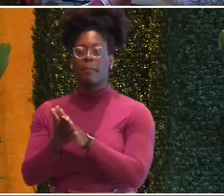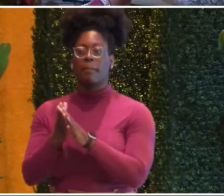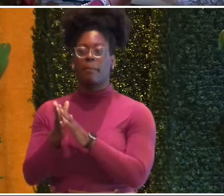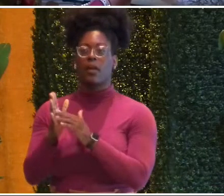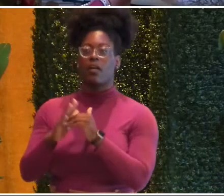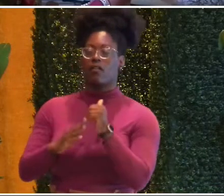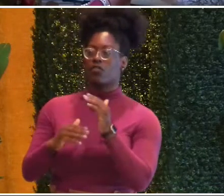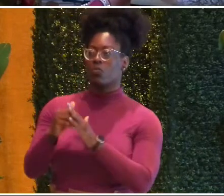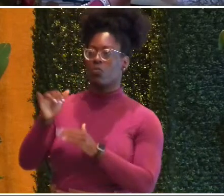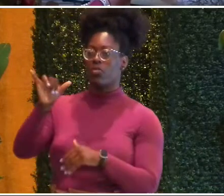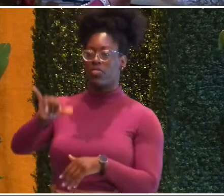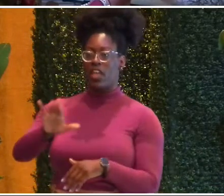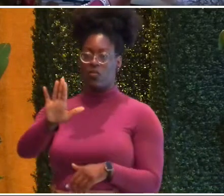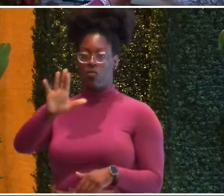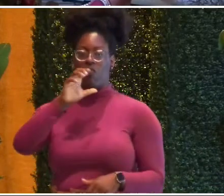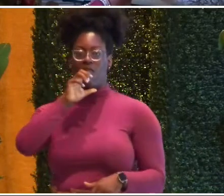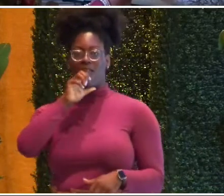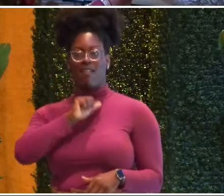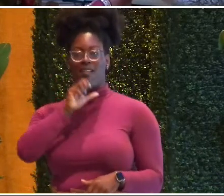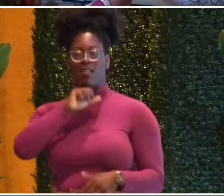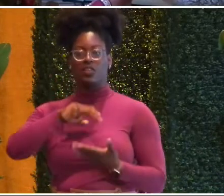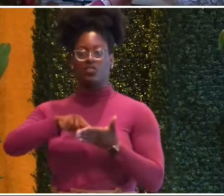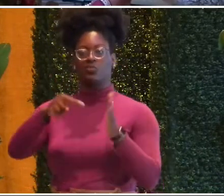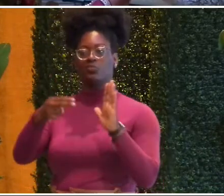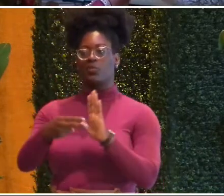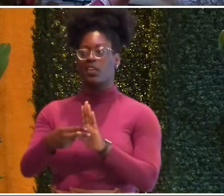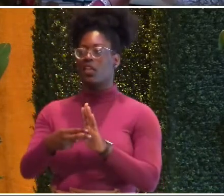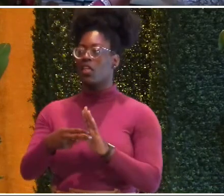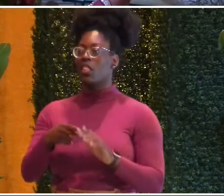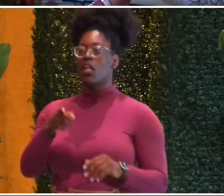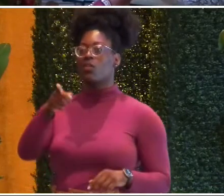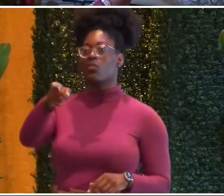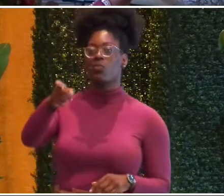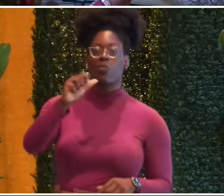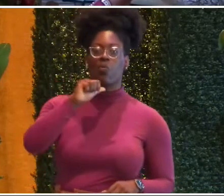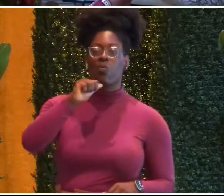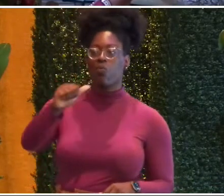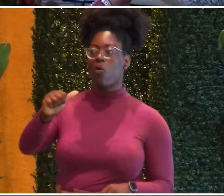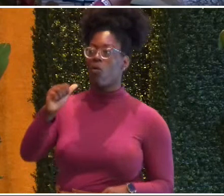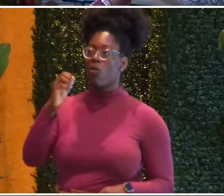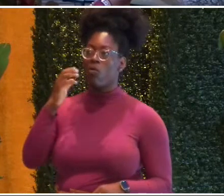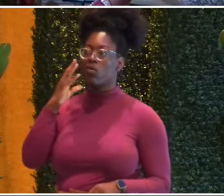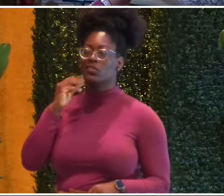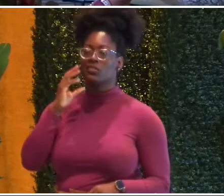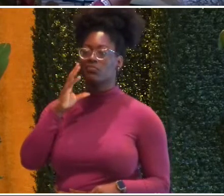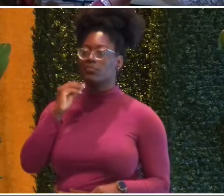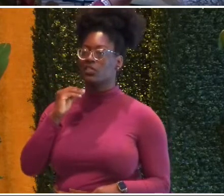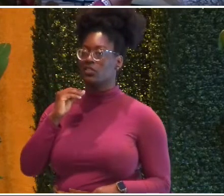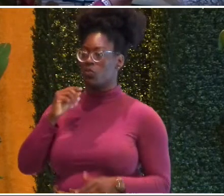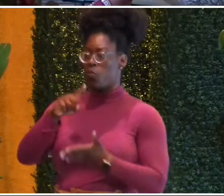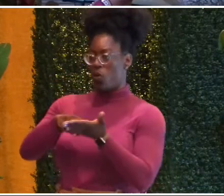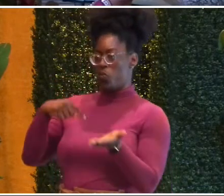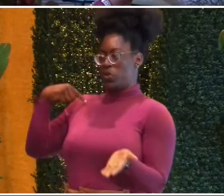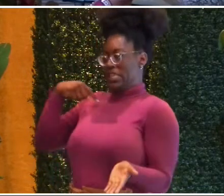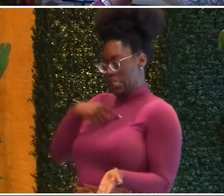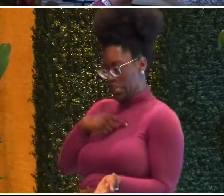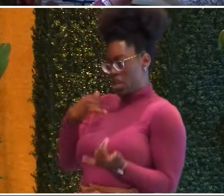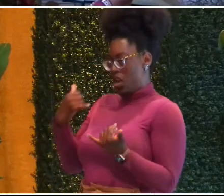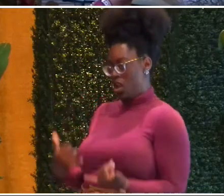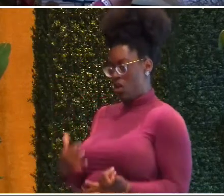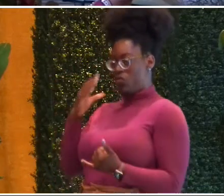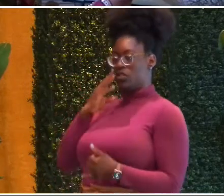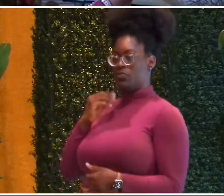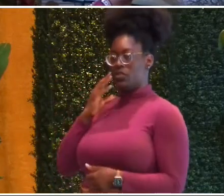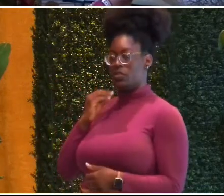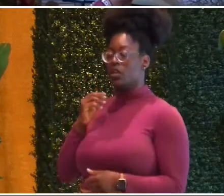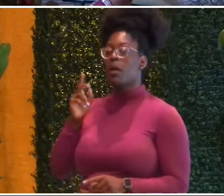from bigotry. I want you to never invest in the idea that we will outgrow racism,